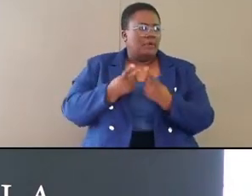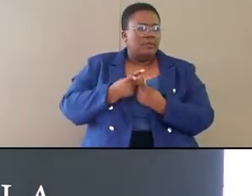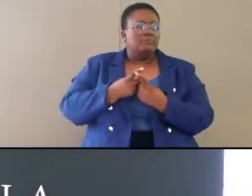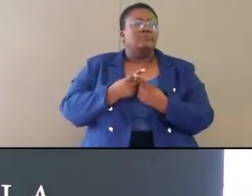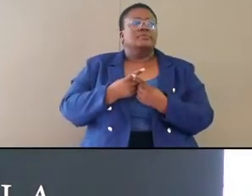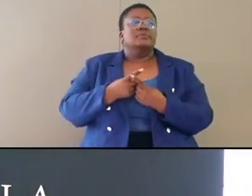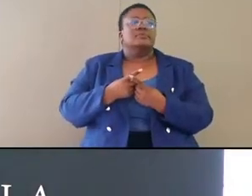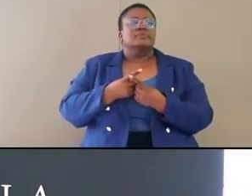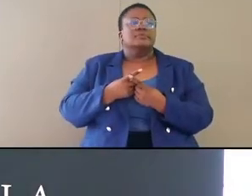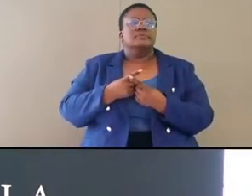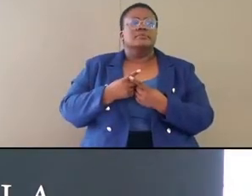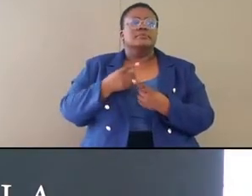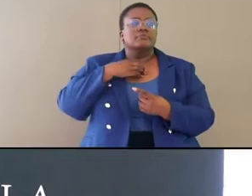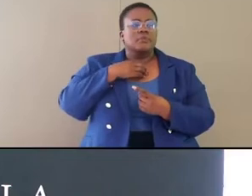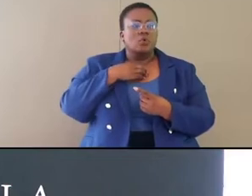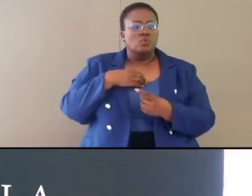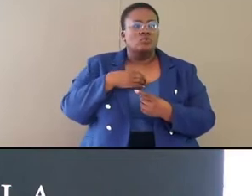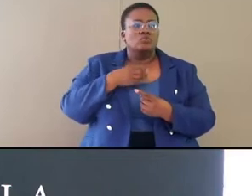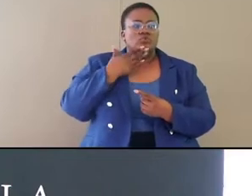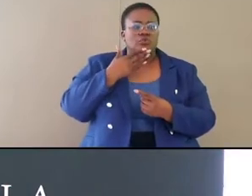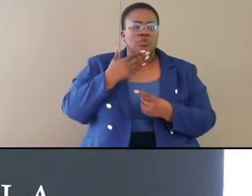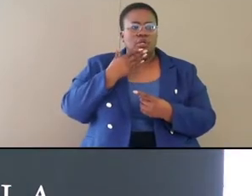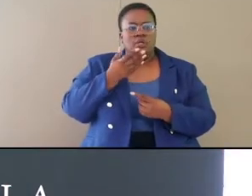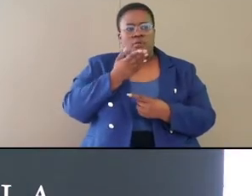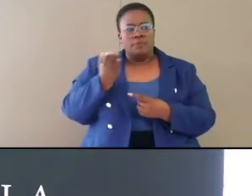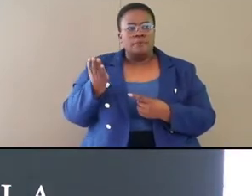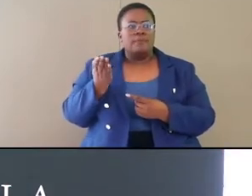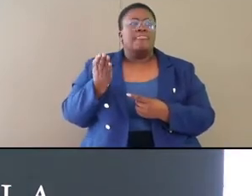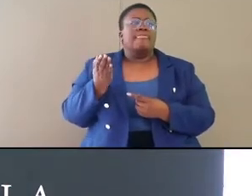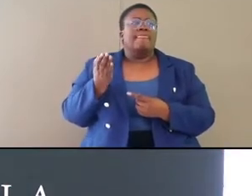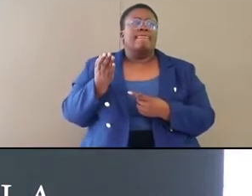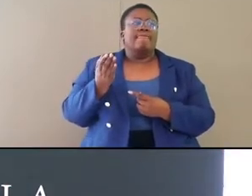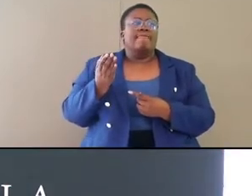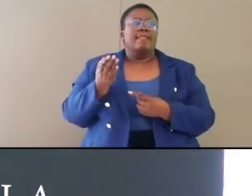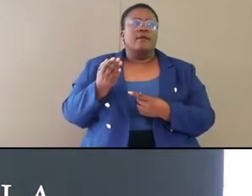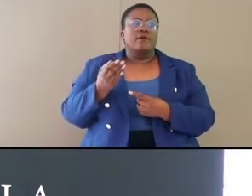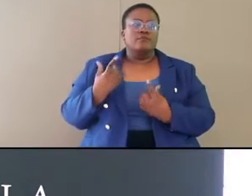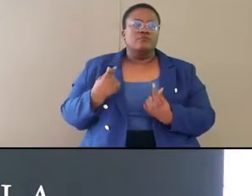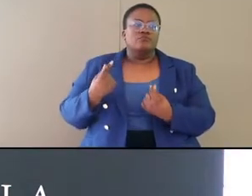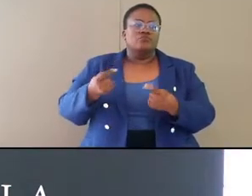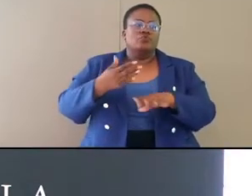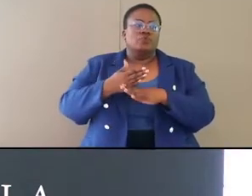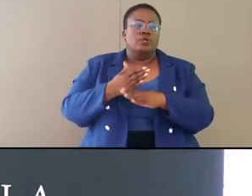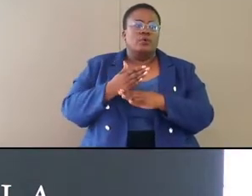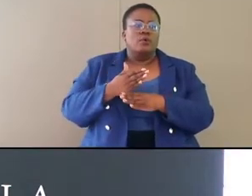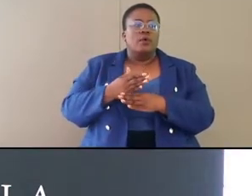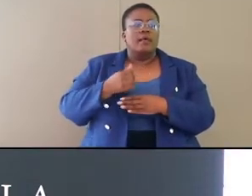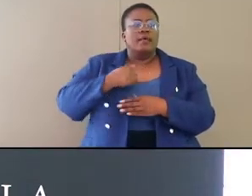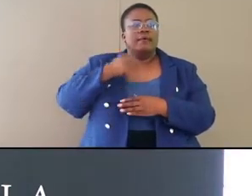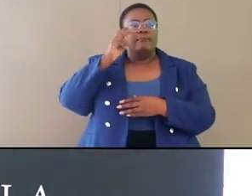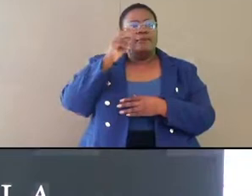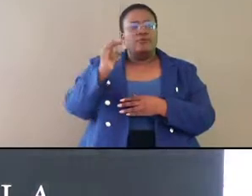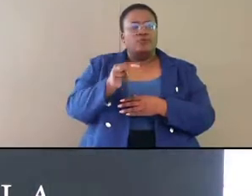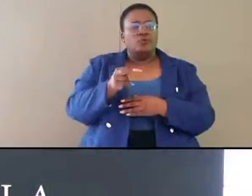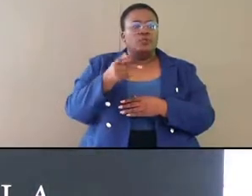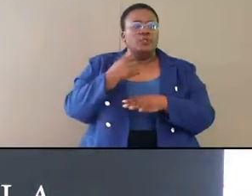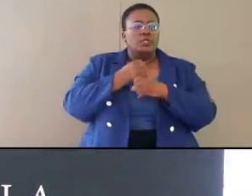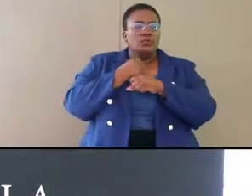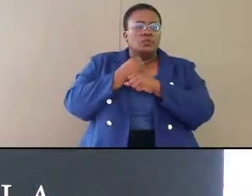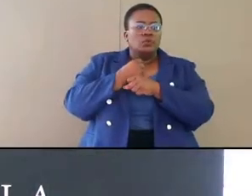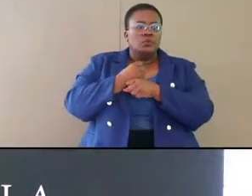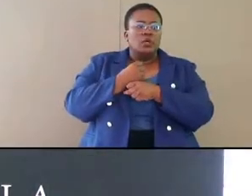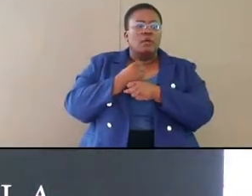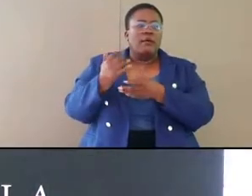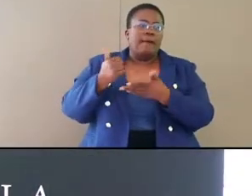all. I wish to thank you for having carried this work, which in my view is work that has to